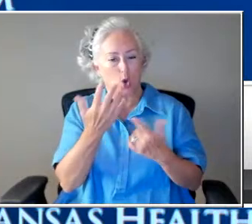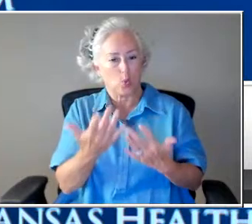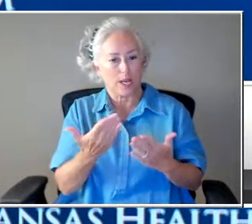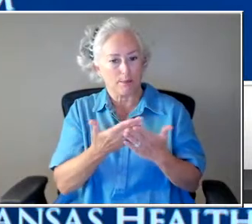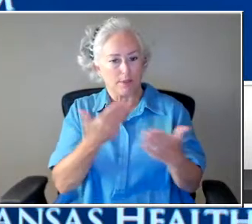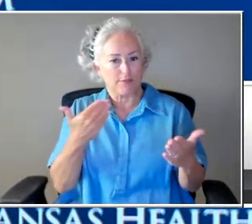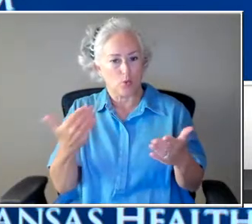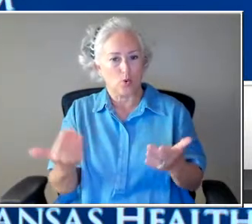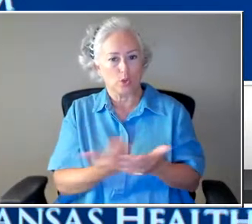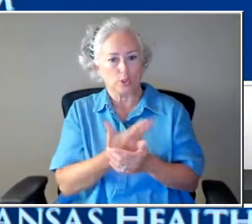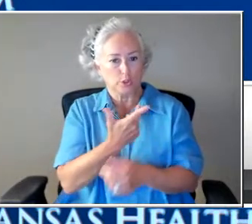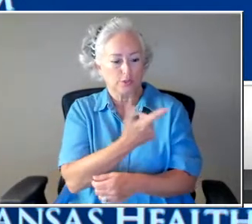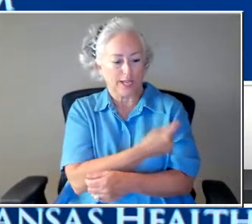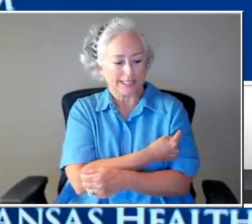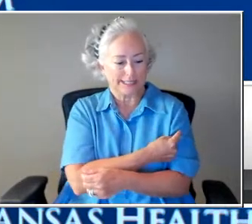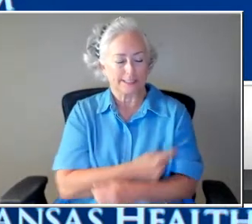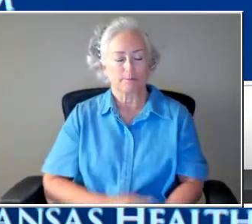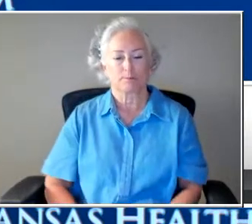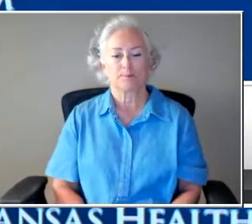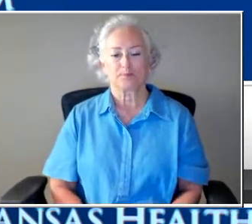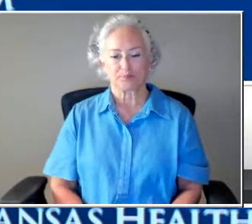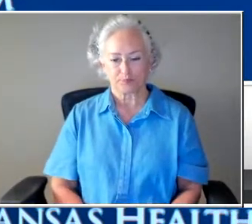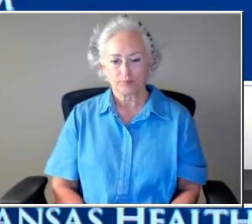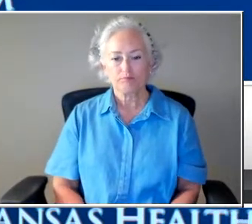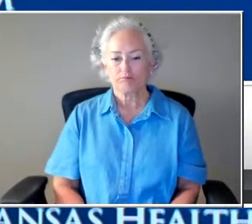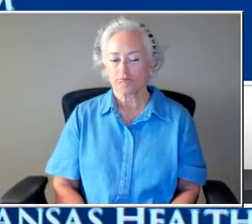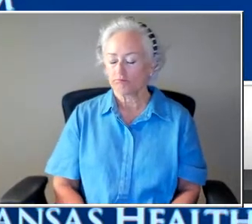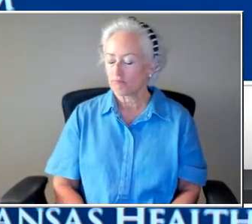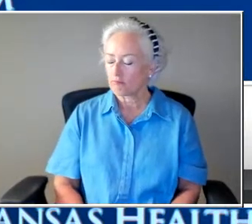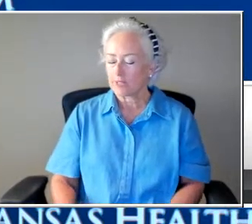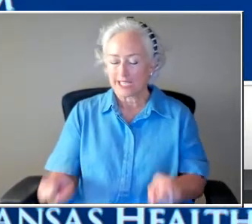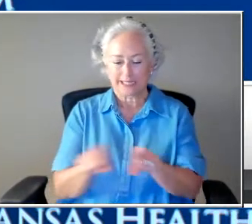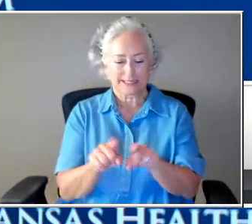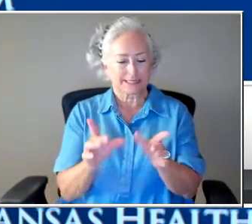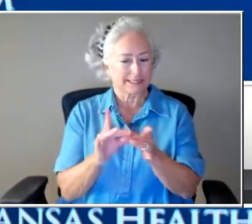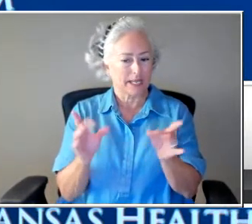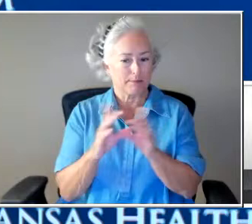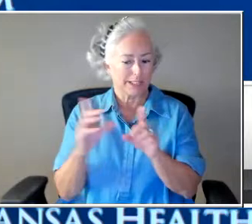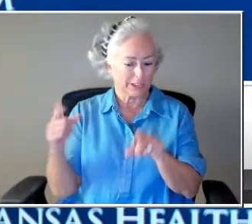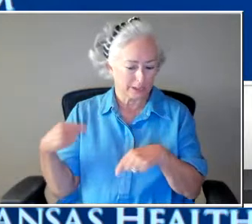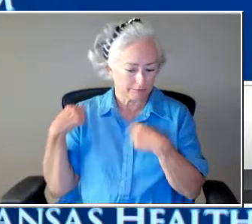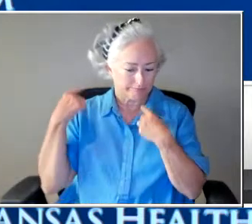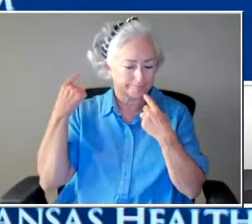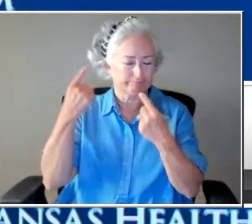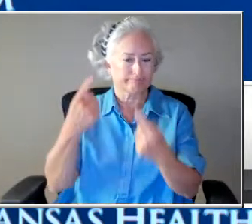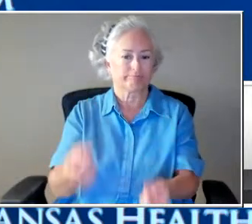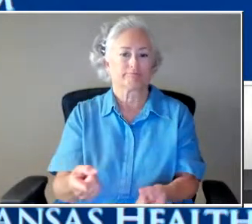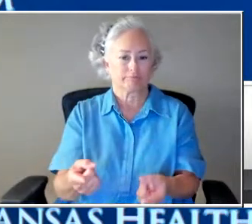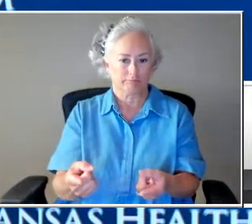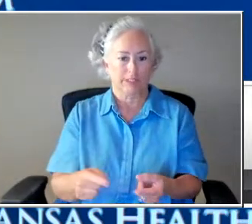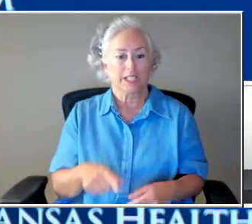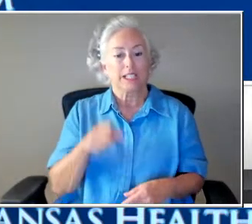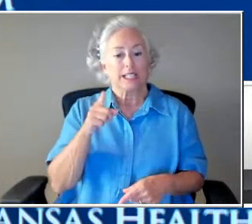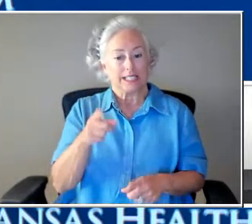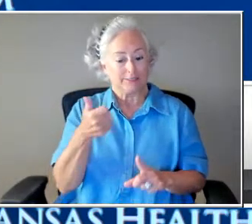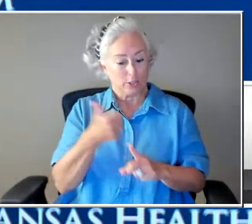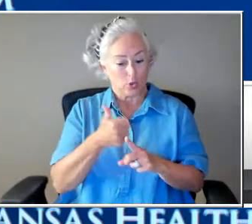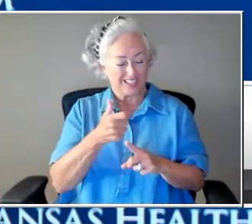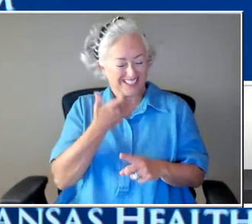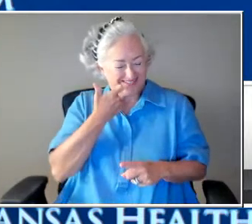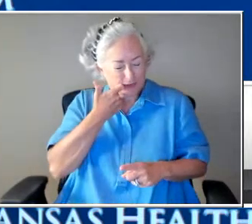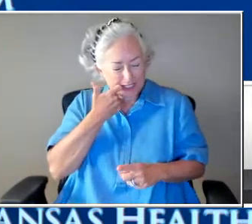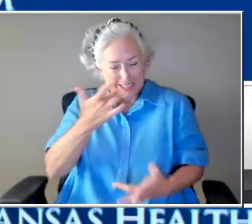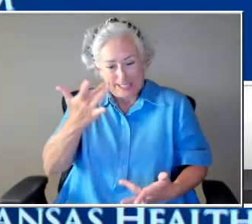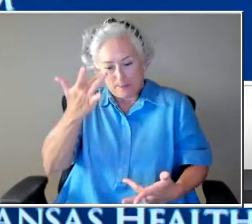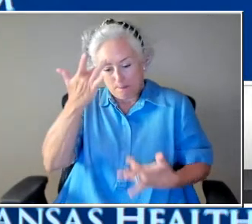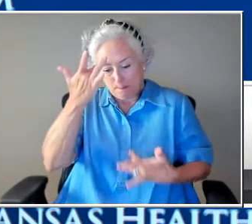been consistent as well, even since last year we were saying with the new vaccines, if you had COVID recently, it is